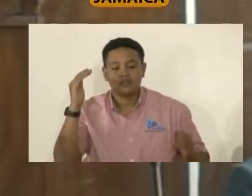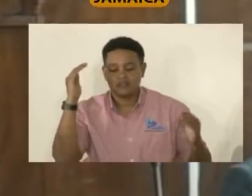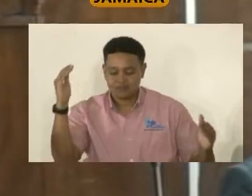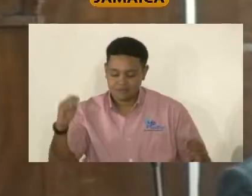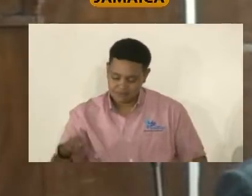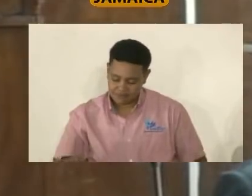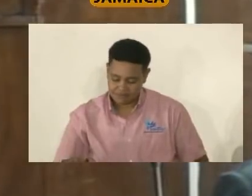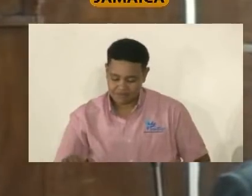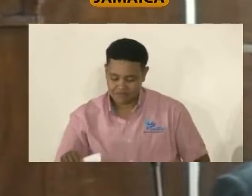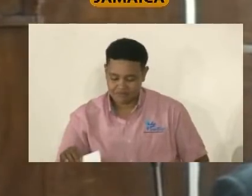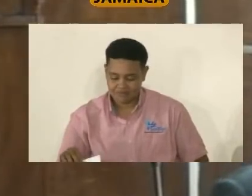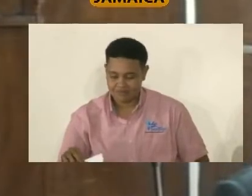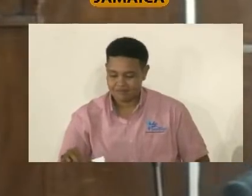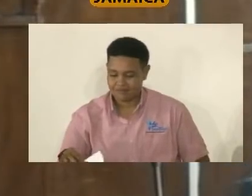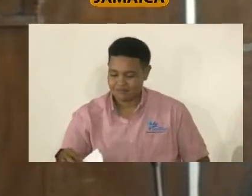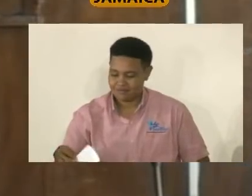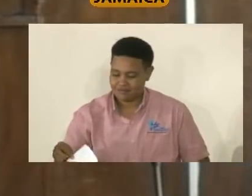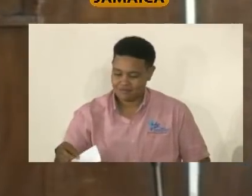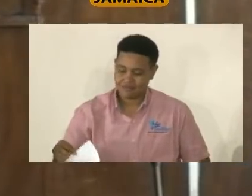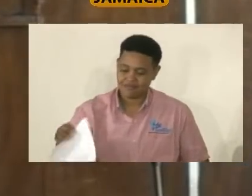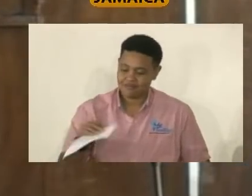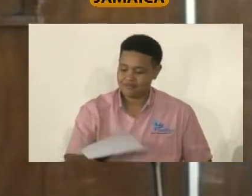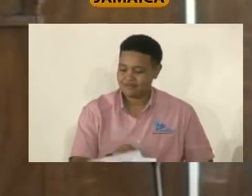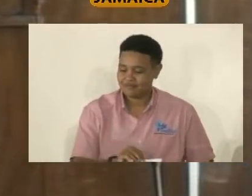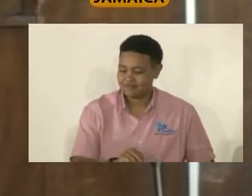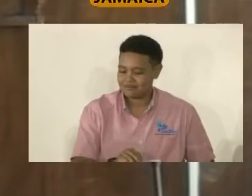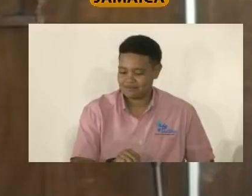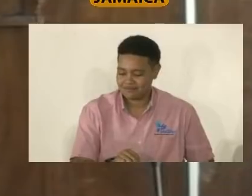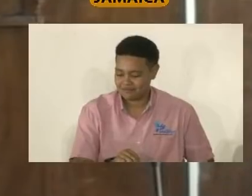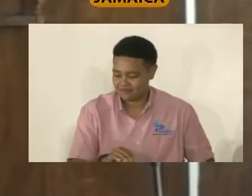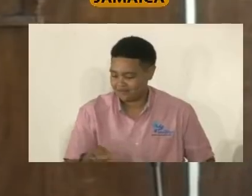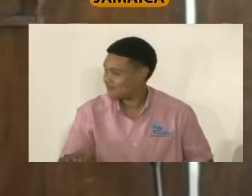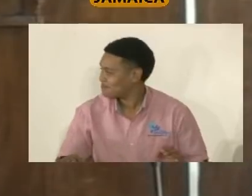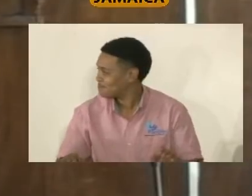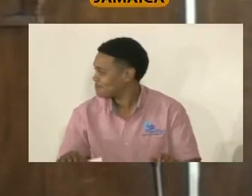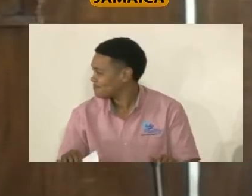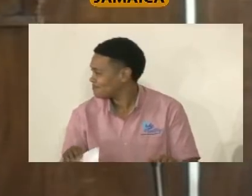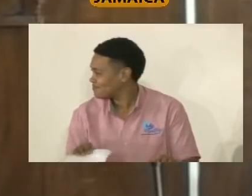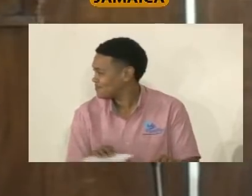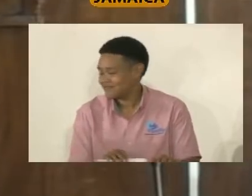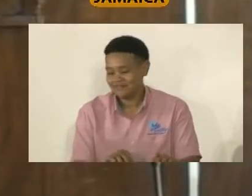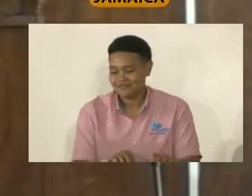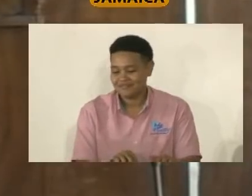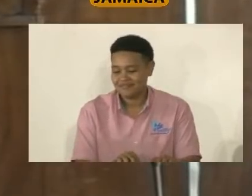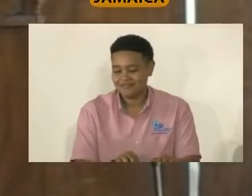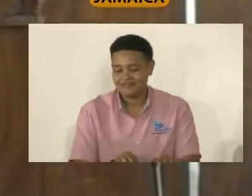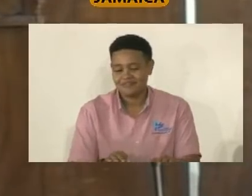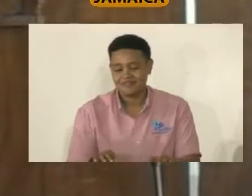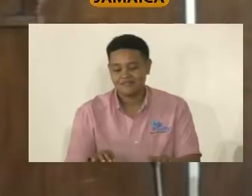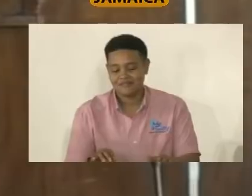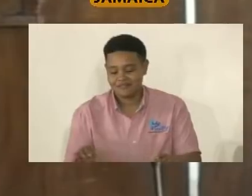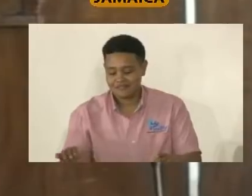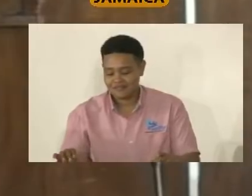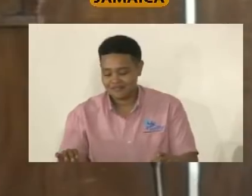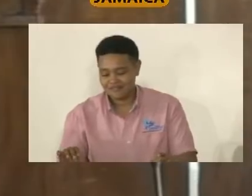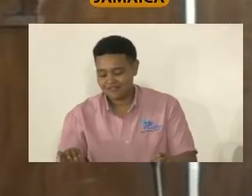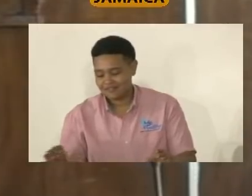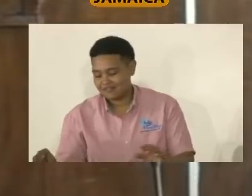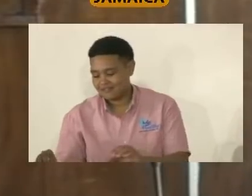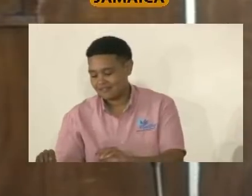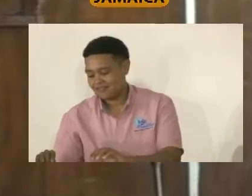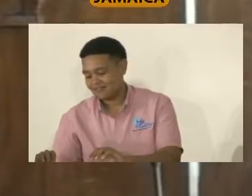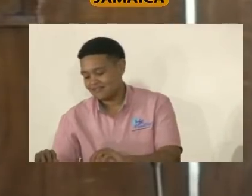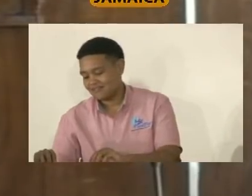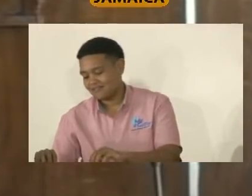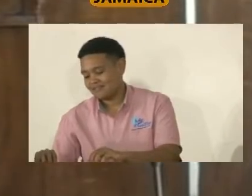What? Matthew wasn't there. Mr. President, What a champagne then, He wasn't